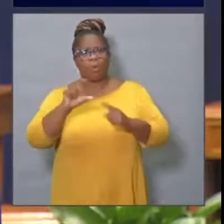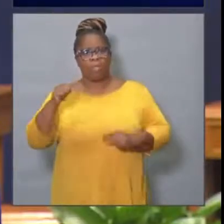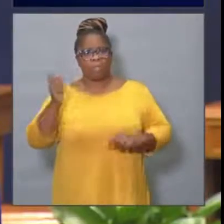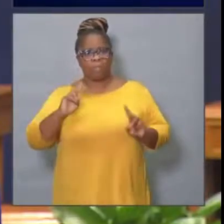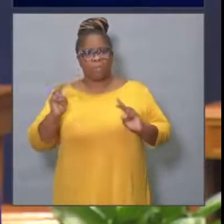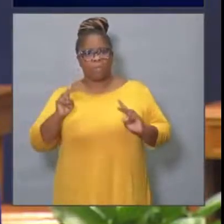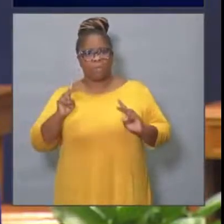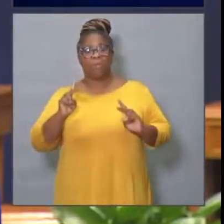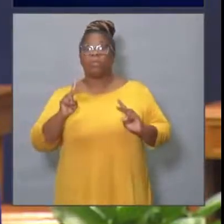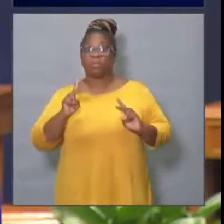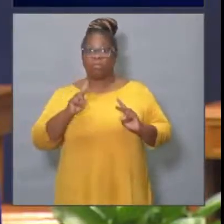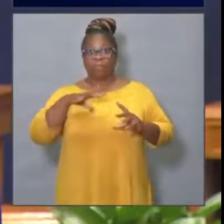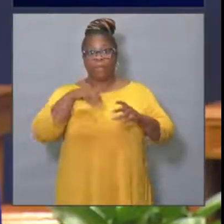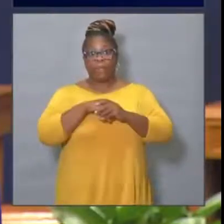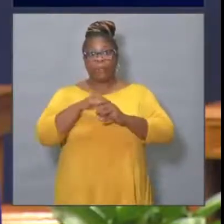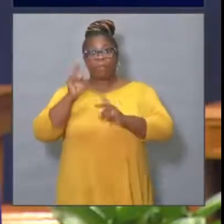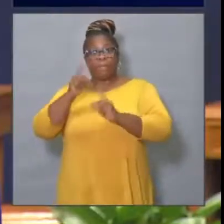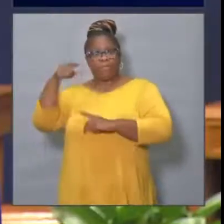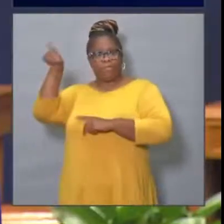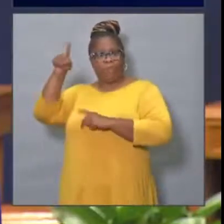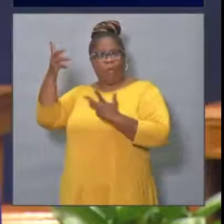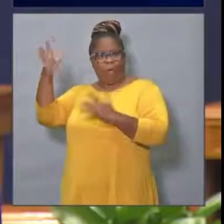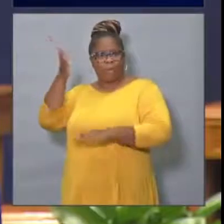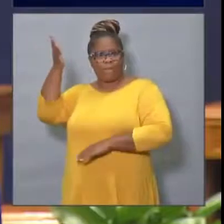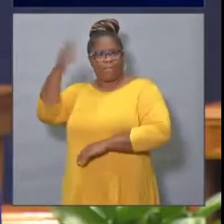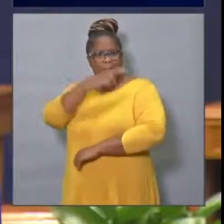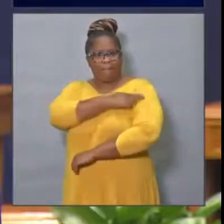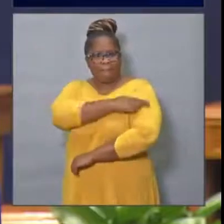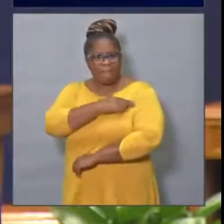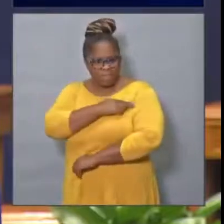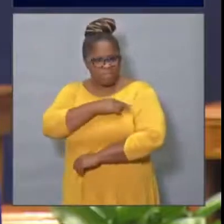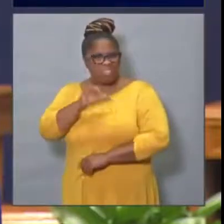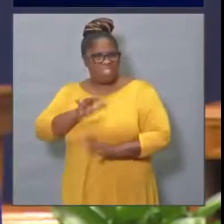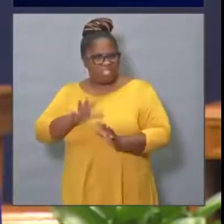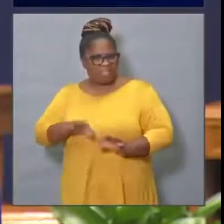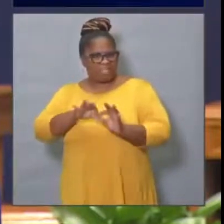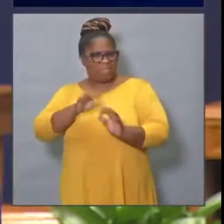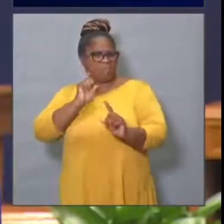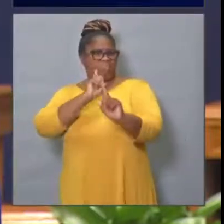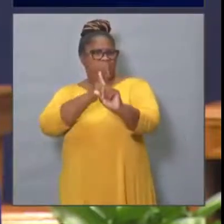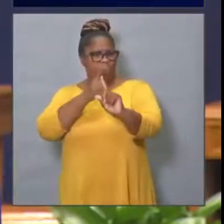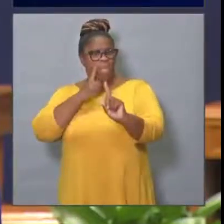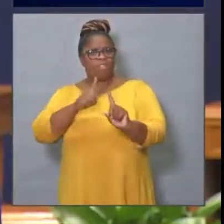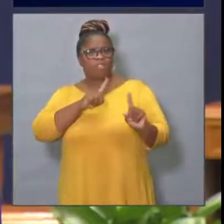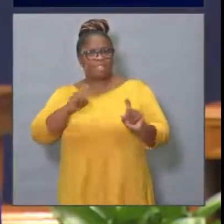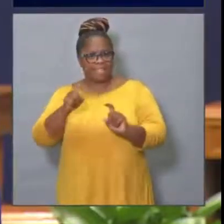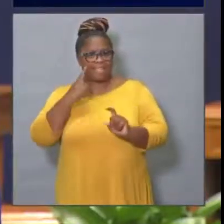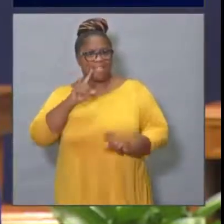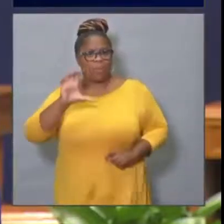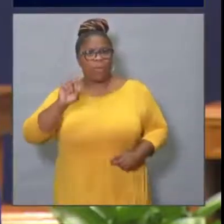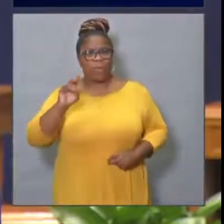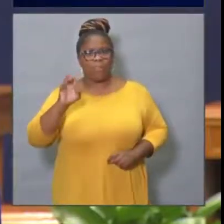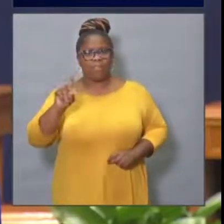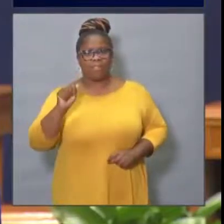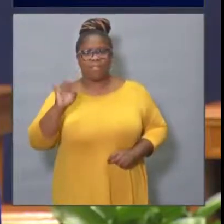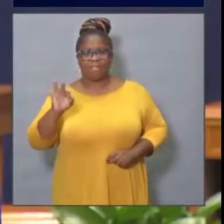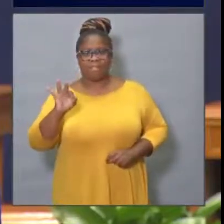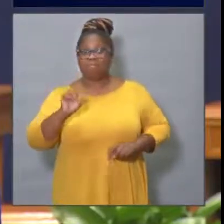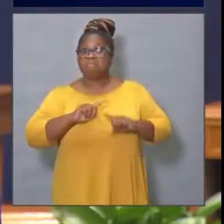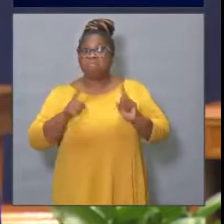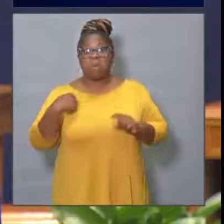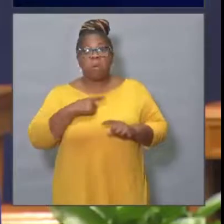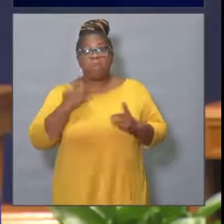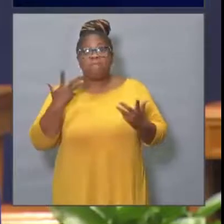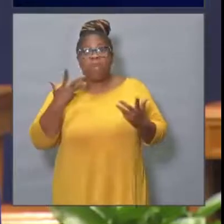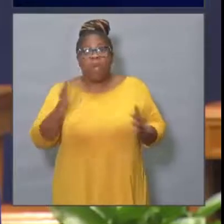and are seriously sick, this is the main indication of testing for COVID-19. But as we've learned, an individual